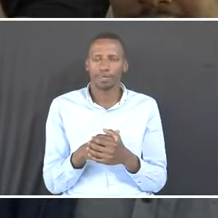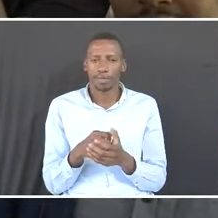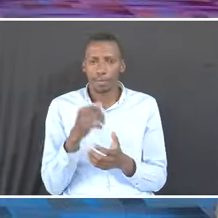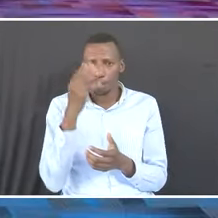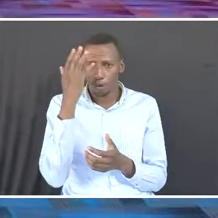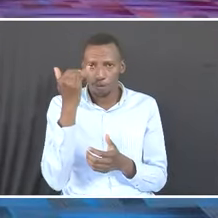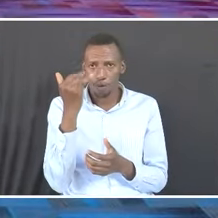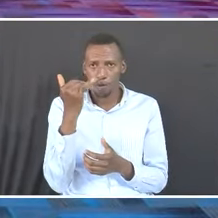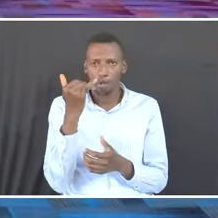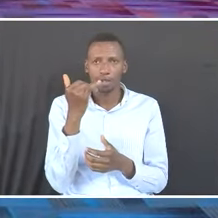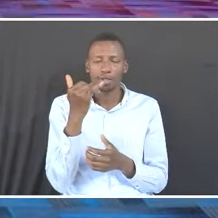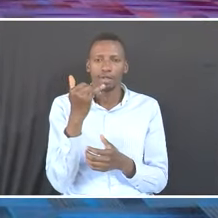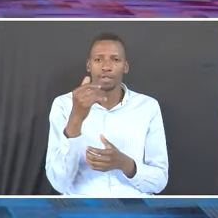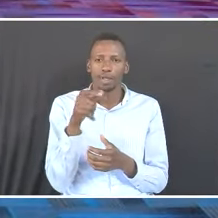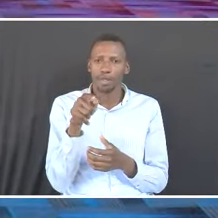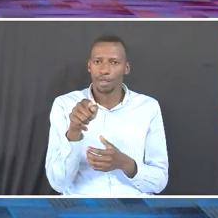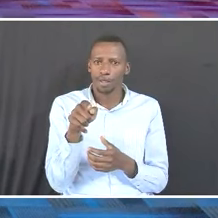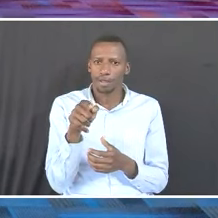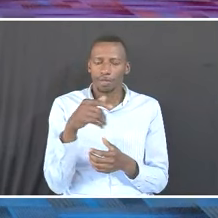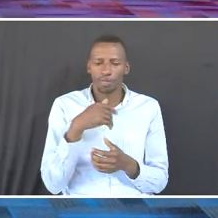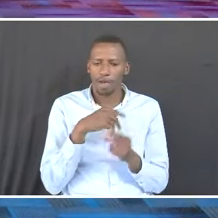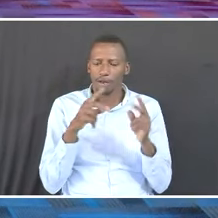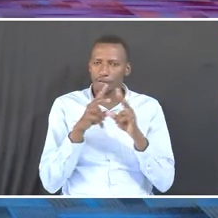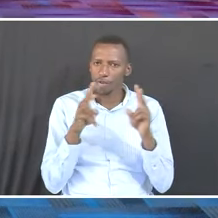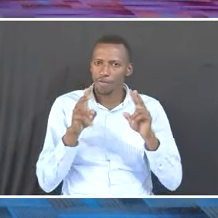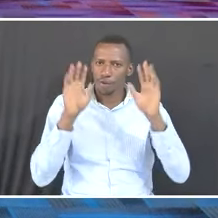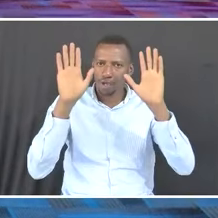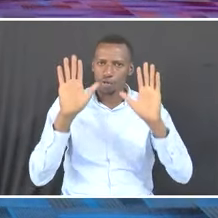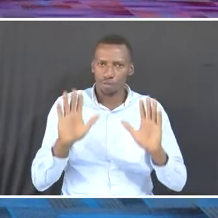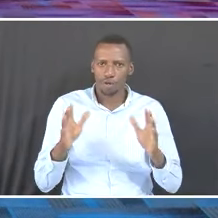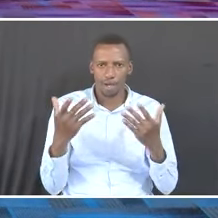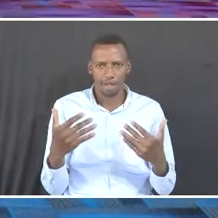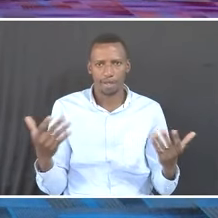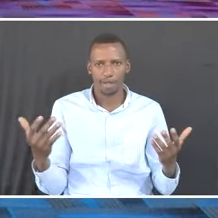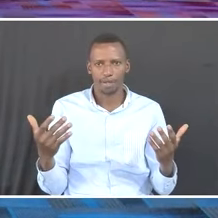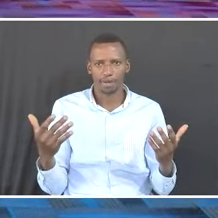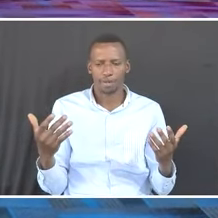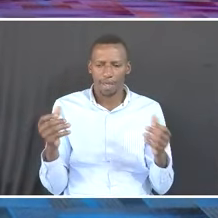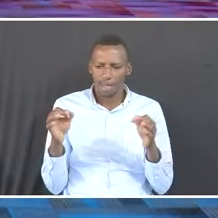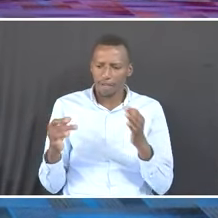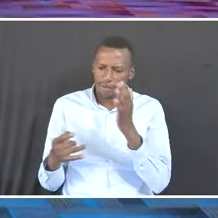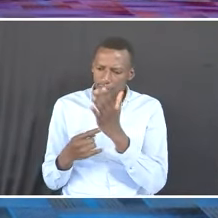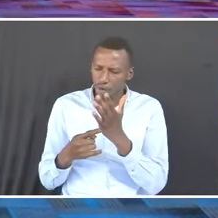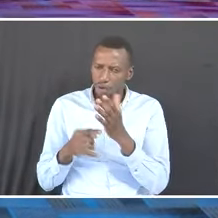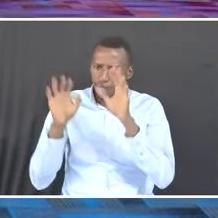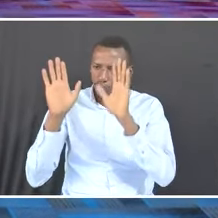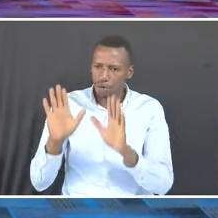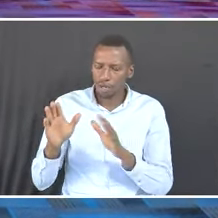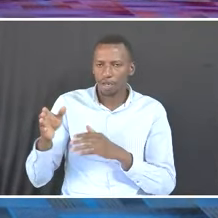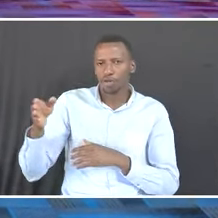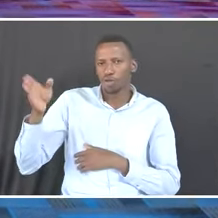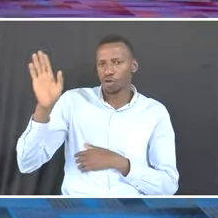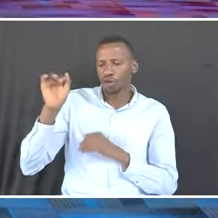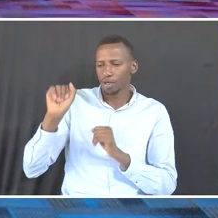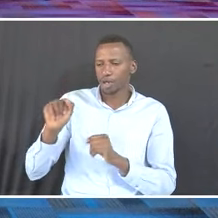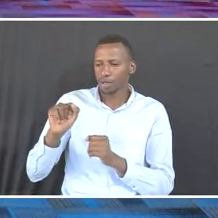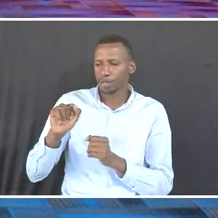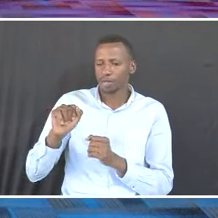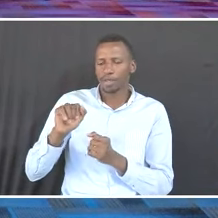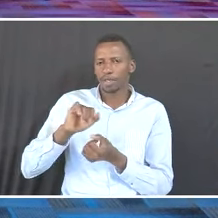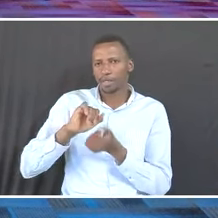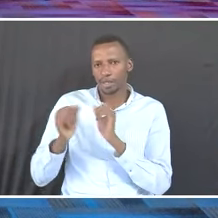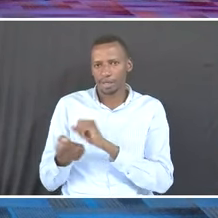Because eating is a very important component that God could have digitalized. But it remains analog.